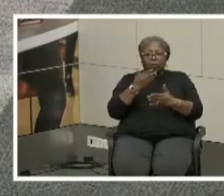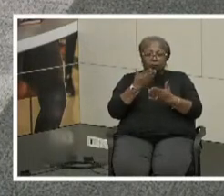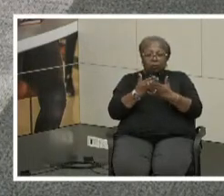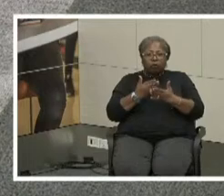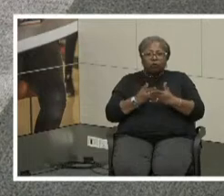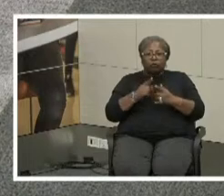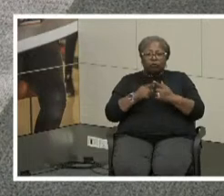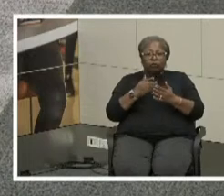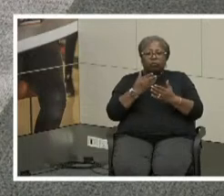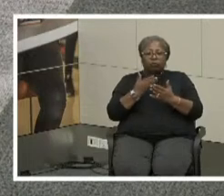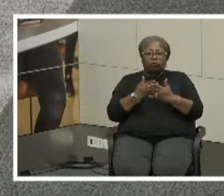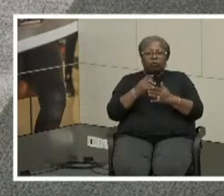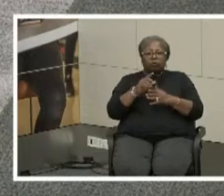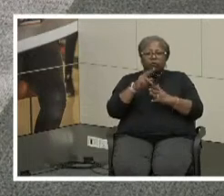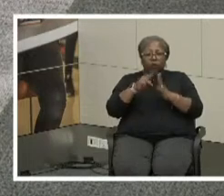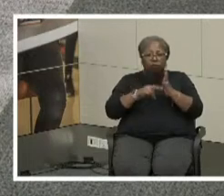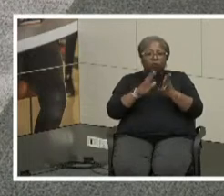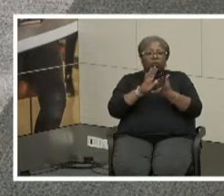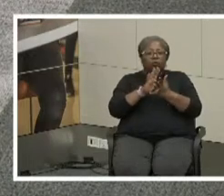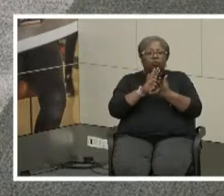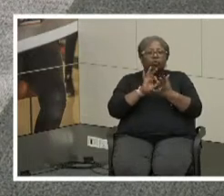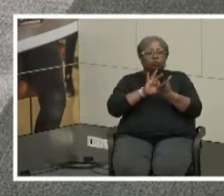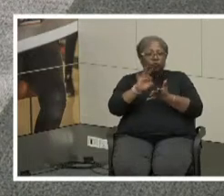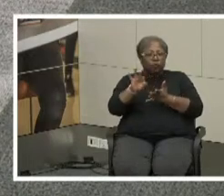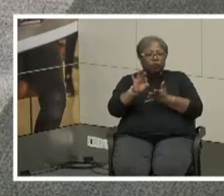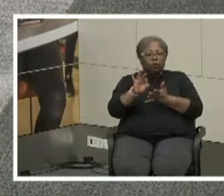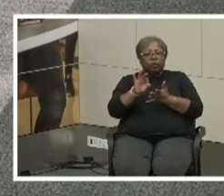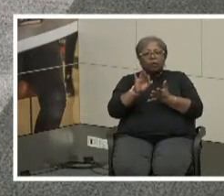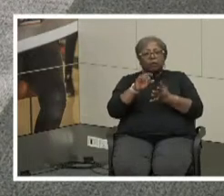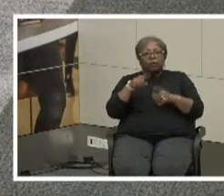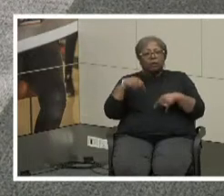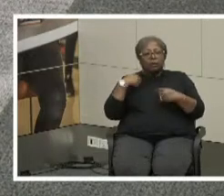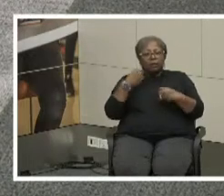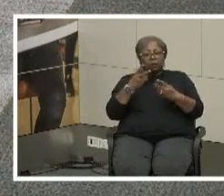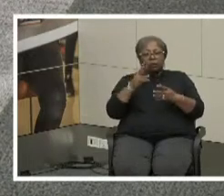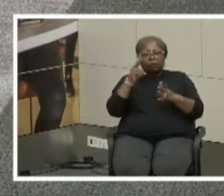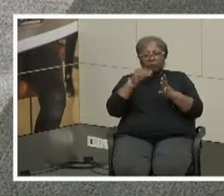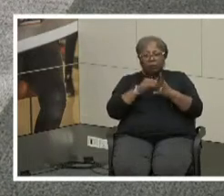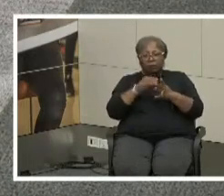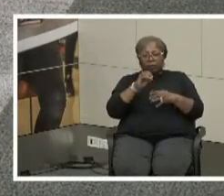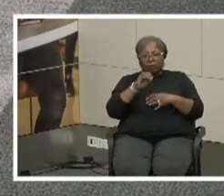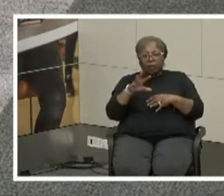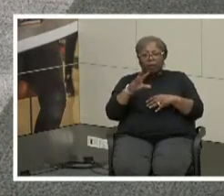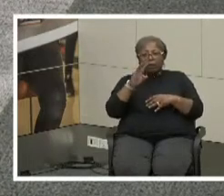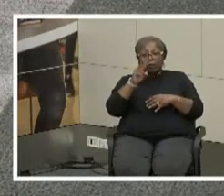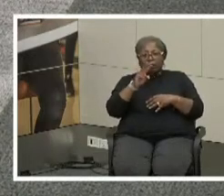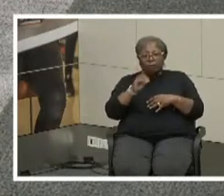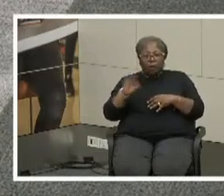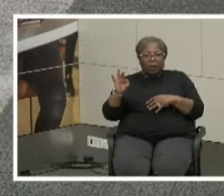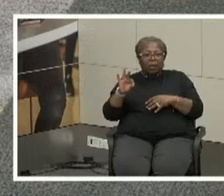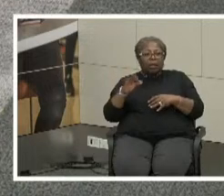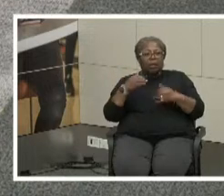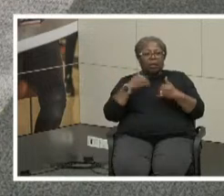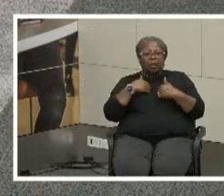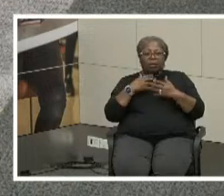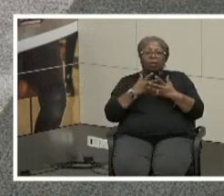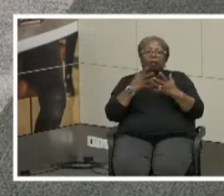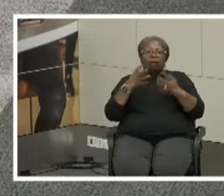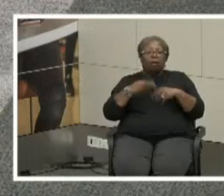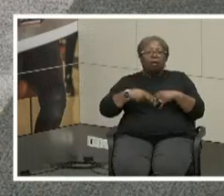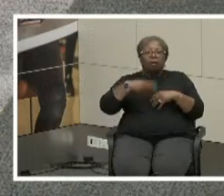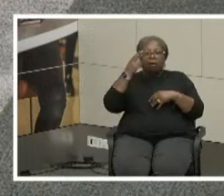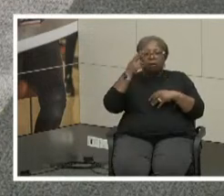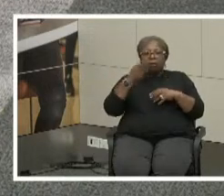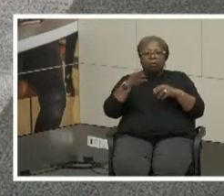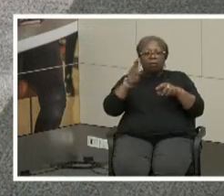reading scores according to the school library Journal states that gained Librarians between 2005 and 2009 had significantly higher